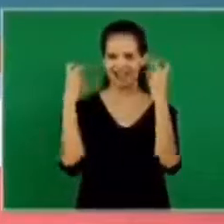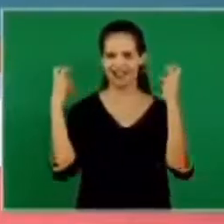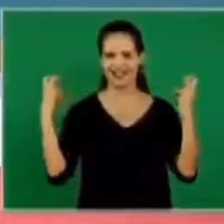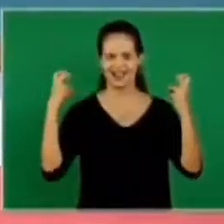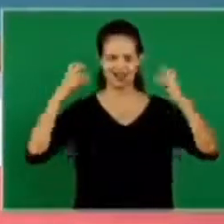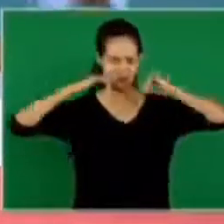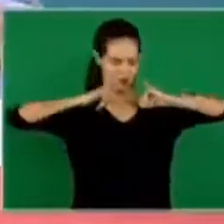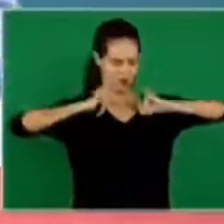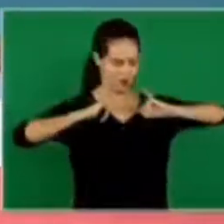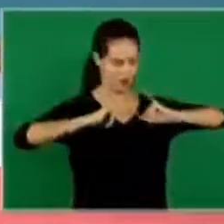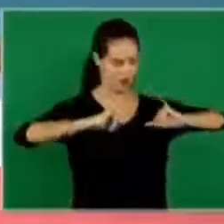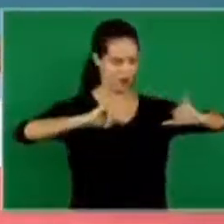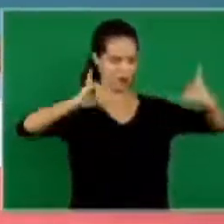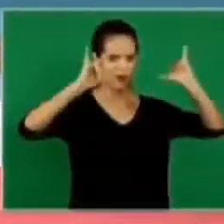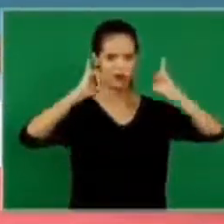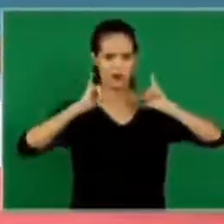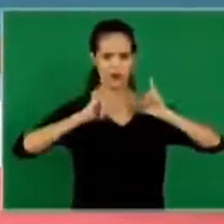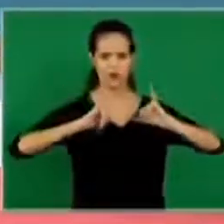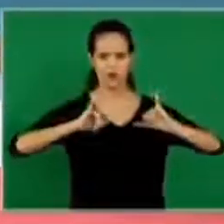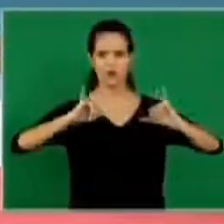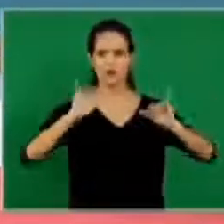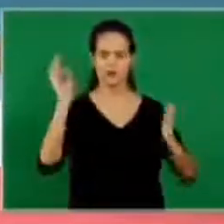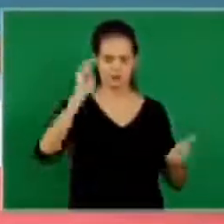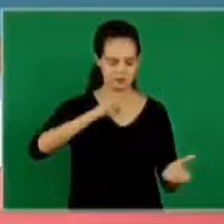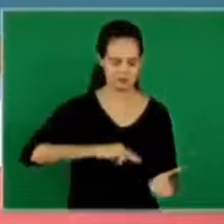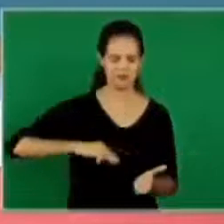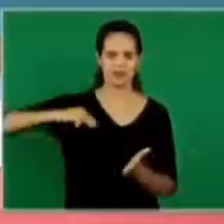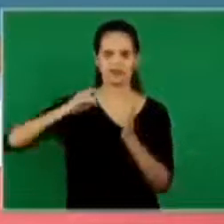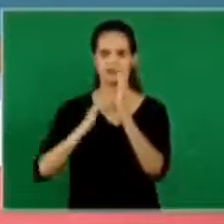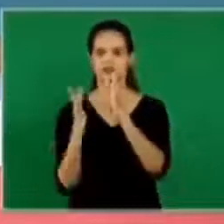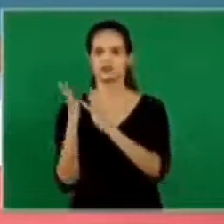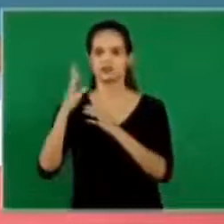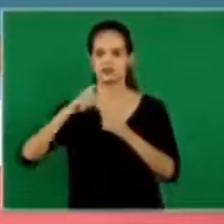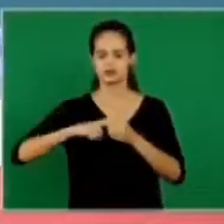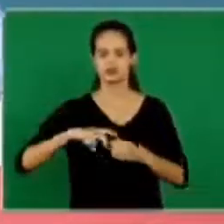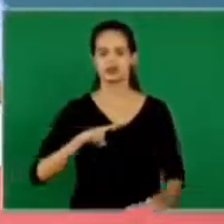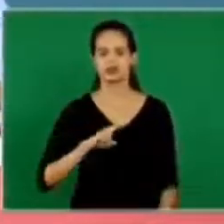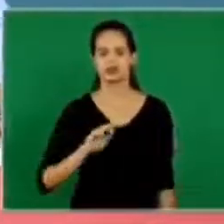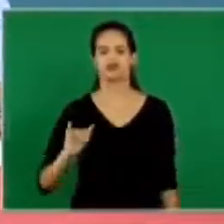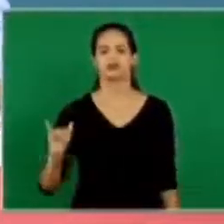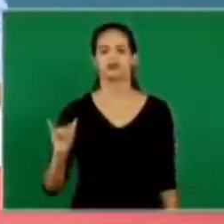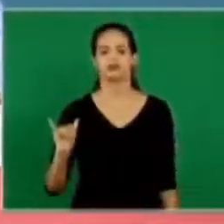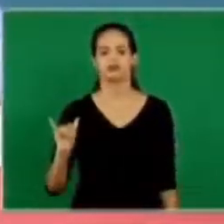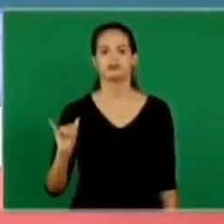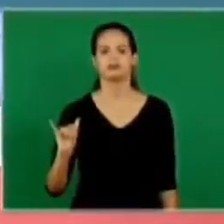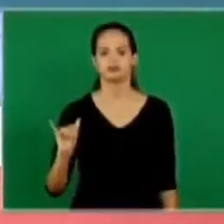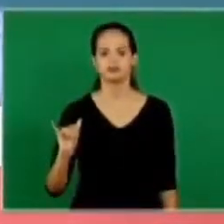proclamation. Maranatha, come Lord Jesus.